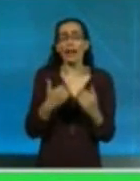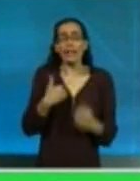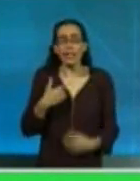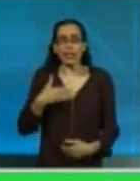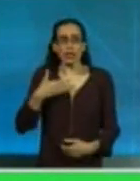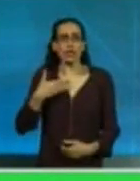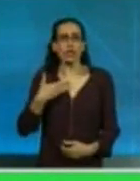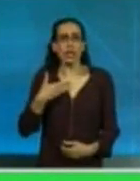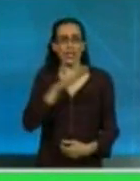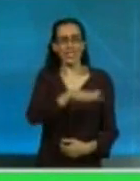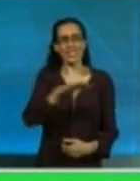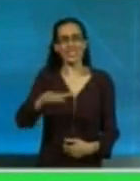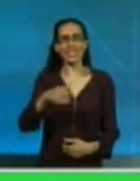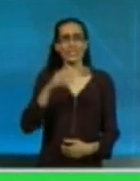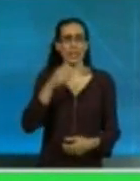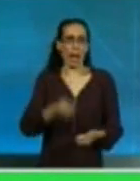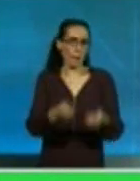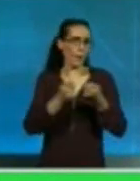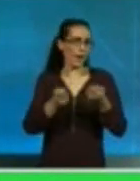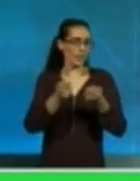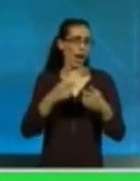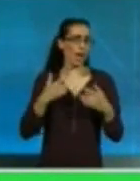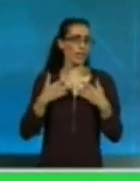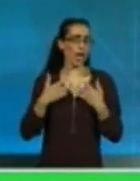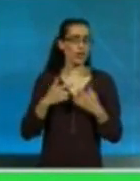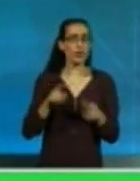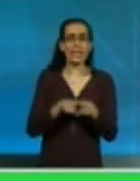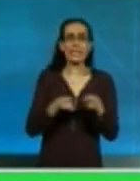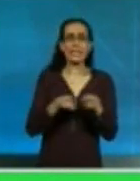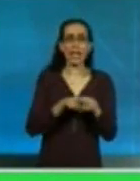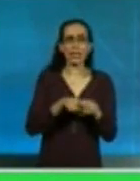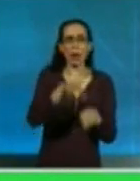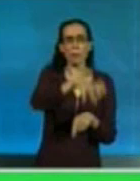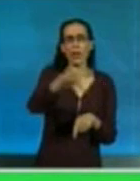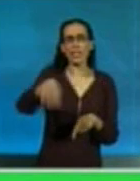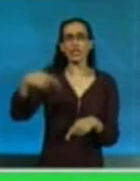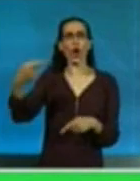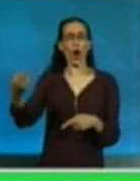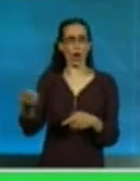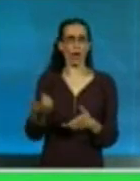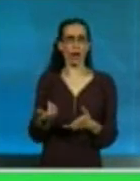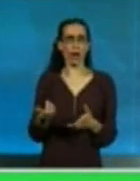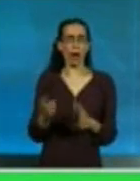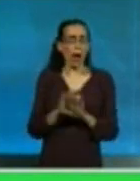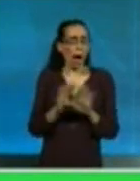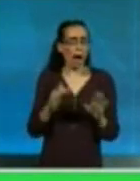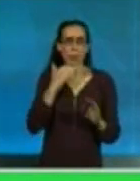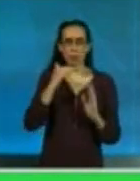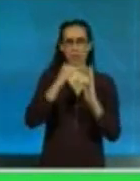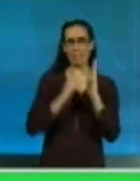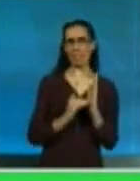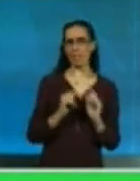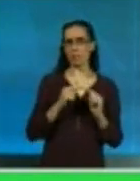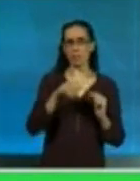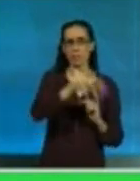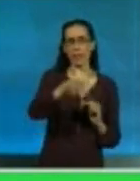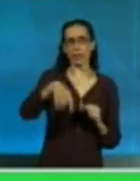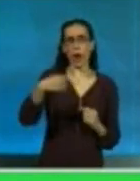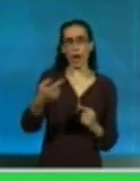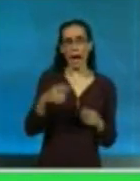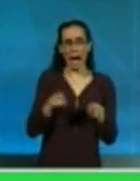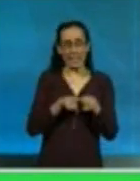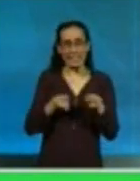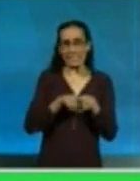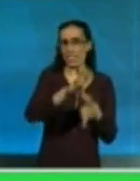tal-Marsa jgħixu bħal nies tal-lokalitajiet oħra. Mhux nismat jien, aħna m'għandna xejn inqas, nħallsu t-taxxa bħal ħadd ieħor